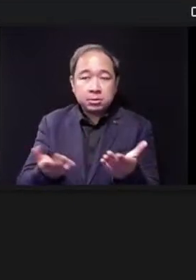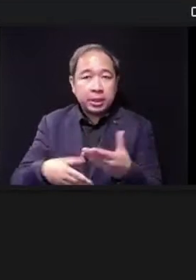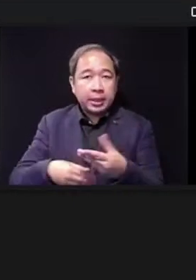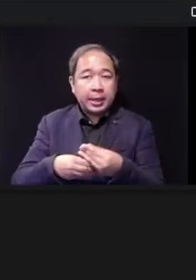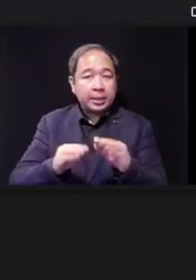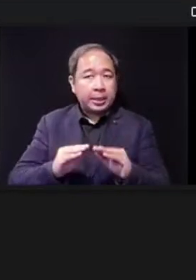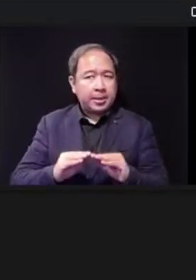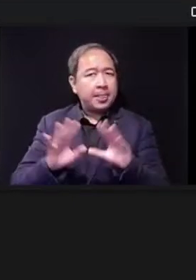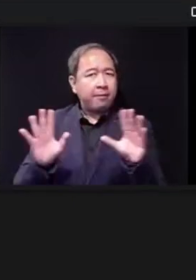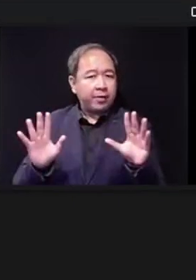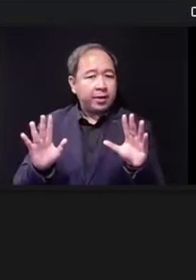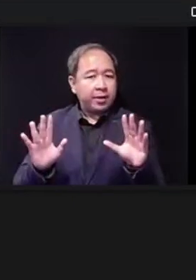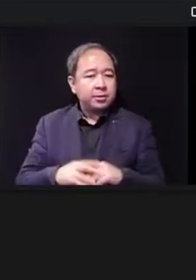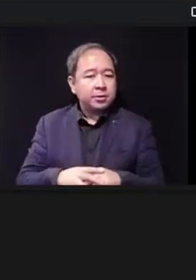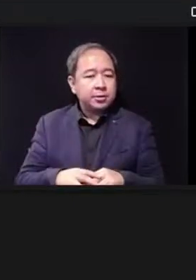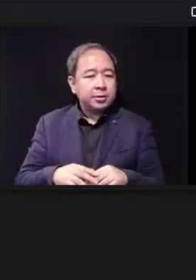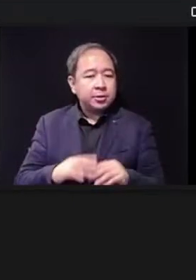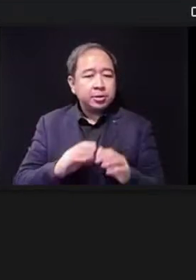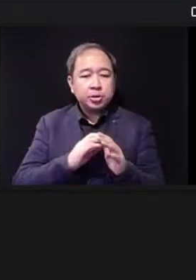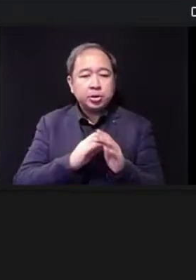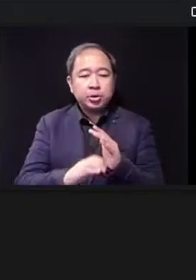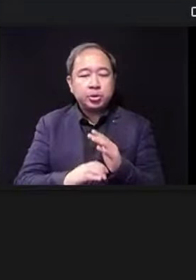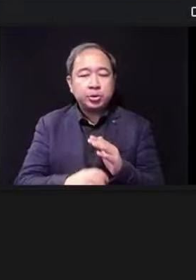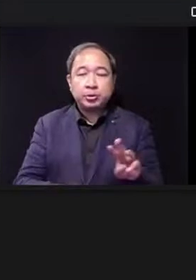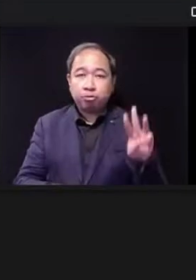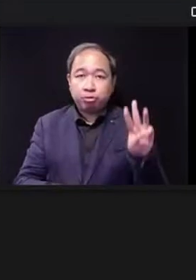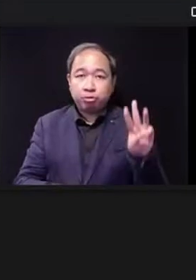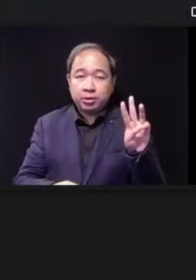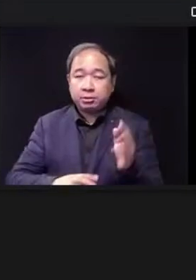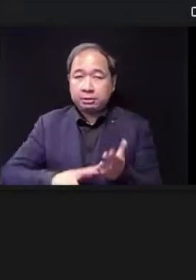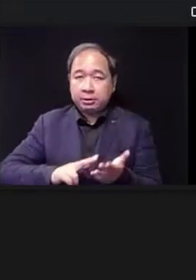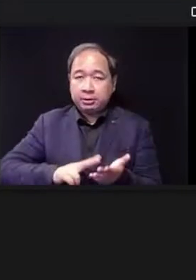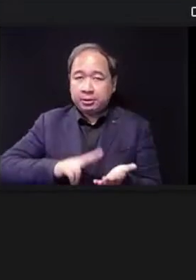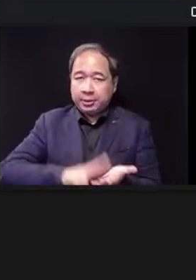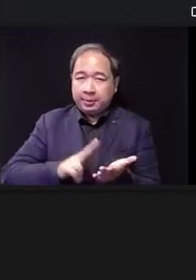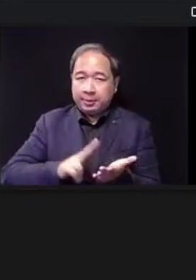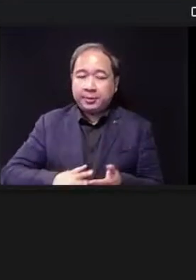this section 3 is adopted.